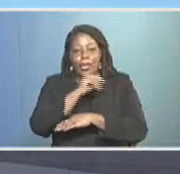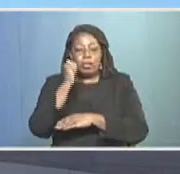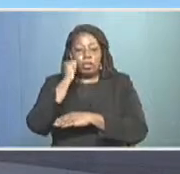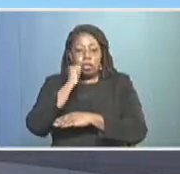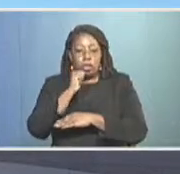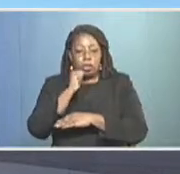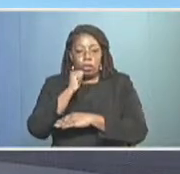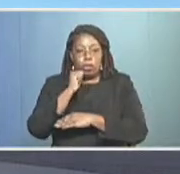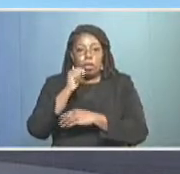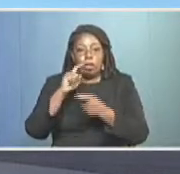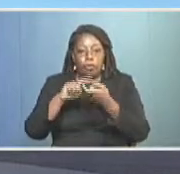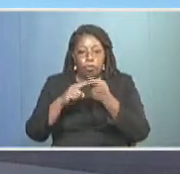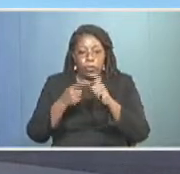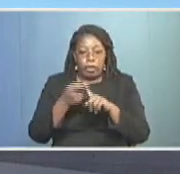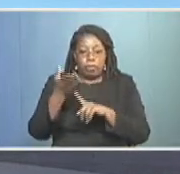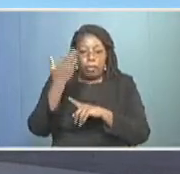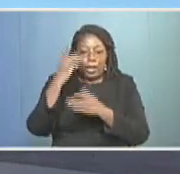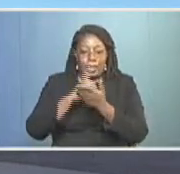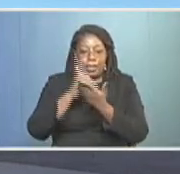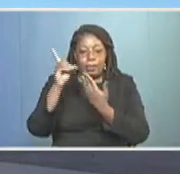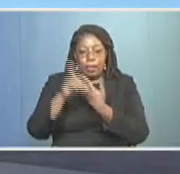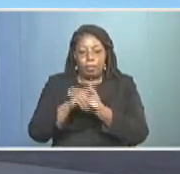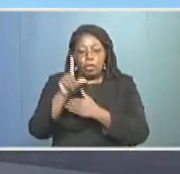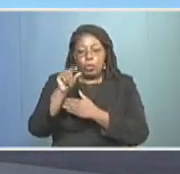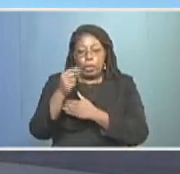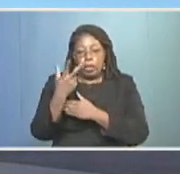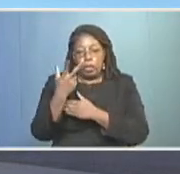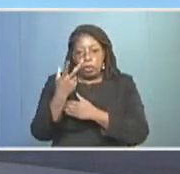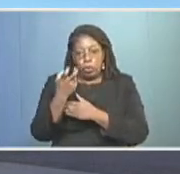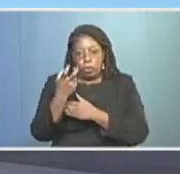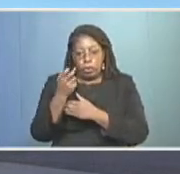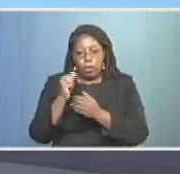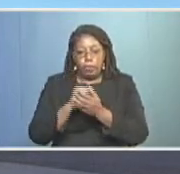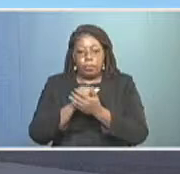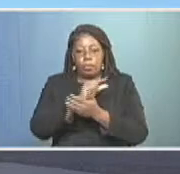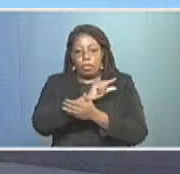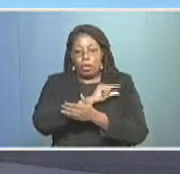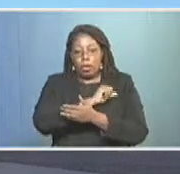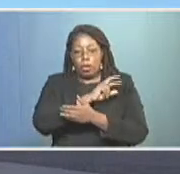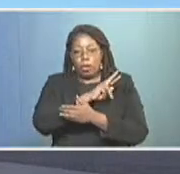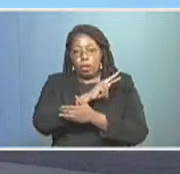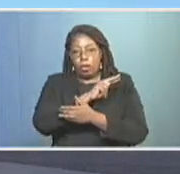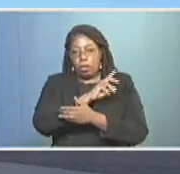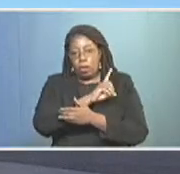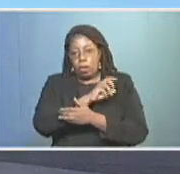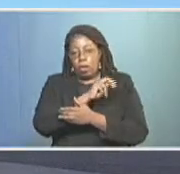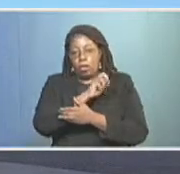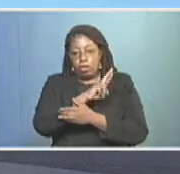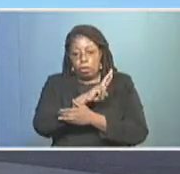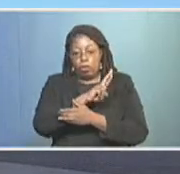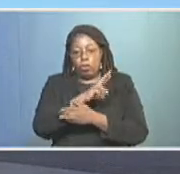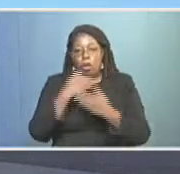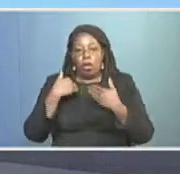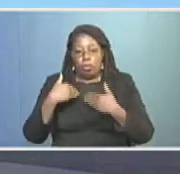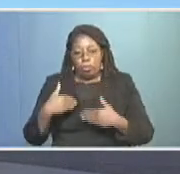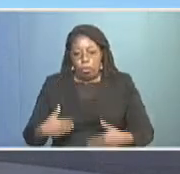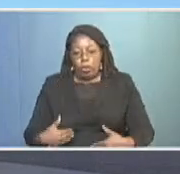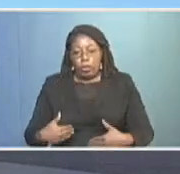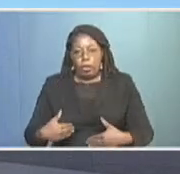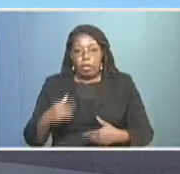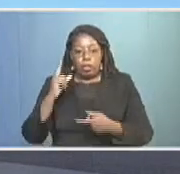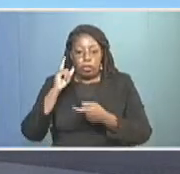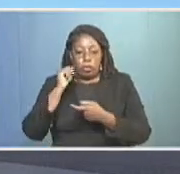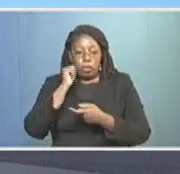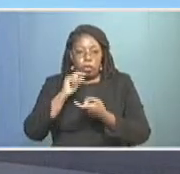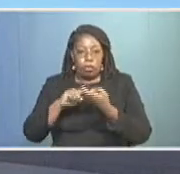girlfriend Tiska Brennan back in December 2013. Gardner and Brennan's decomposed bodies were found on Newbold's farm in